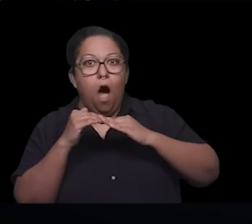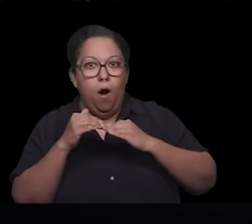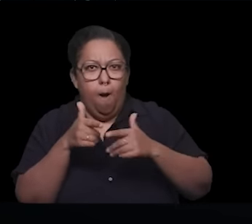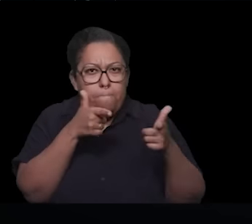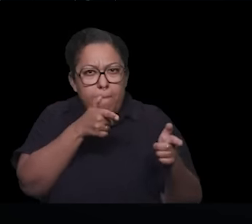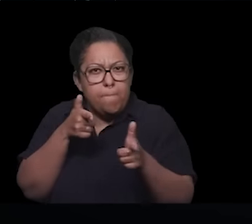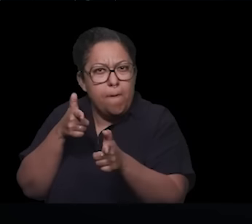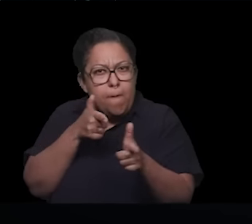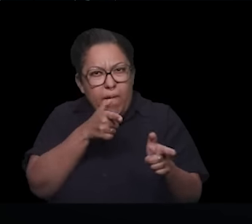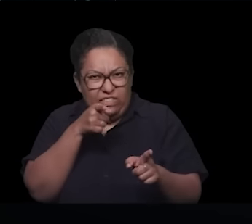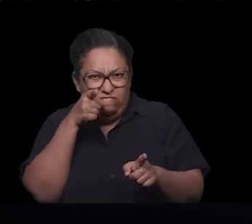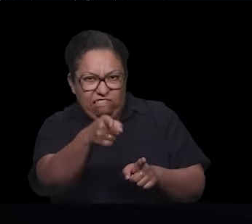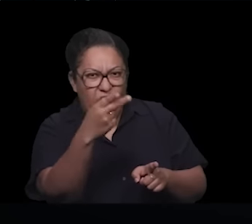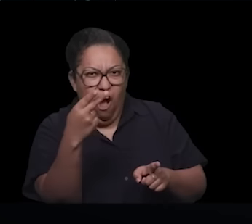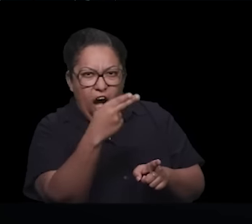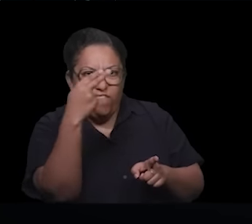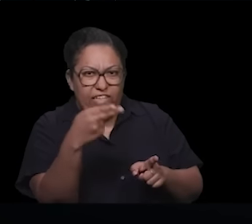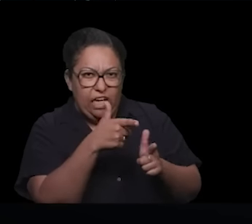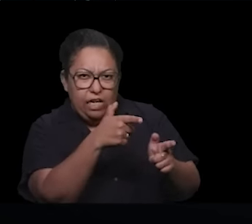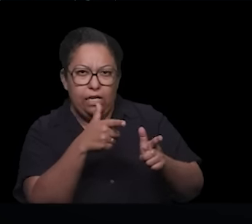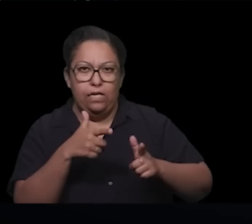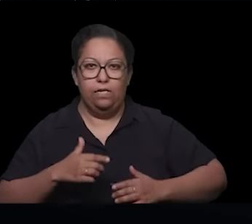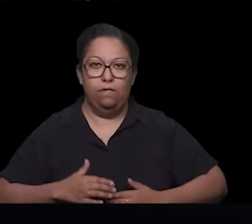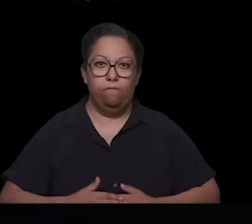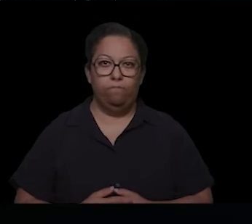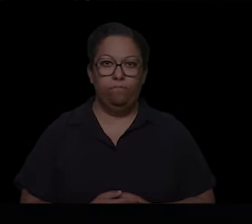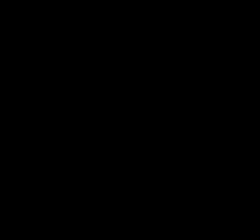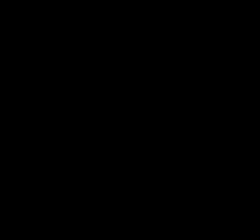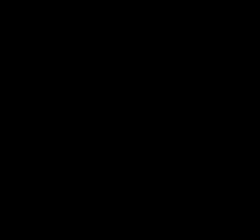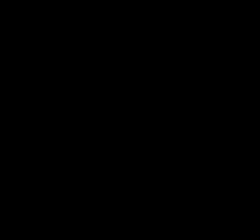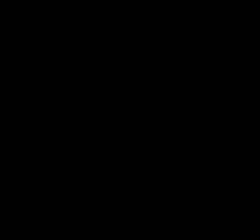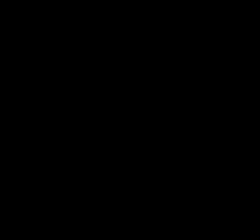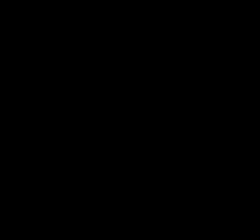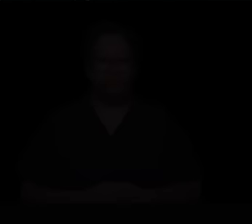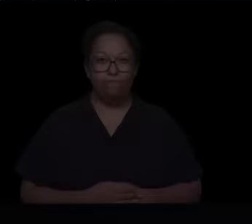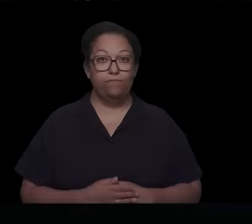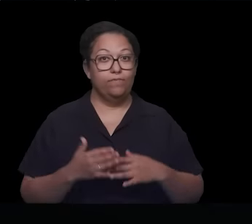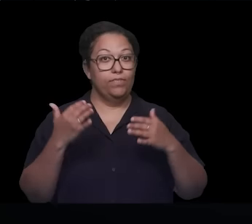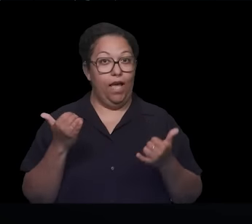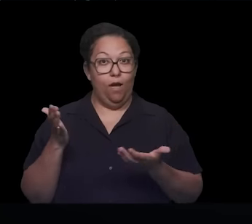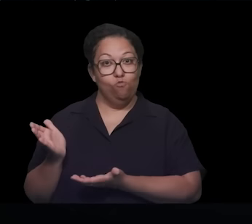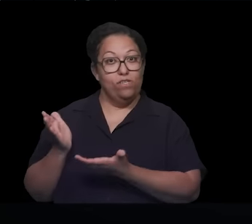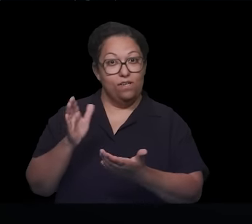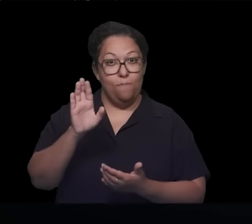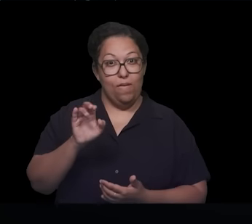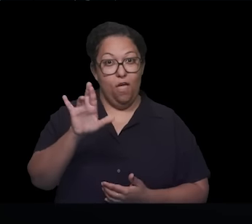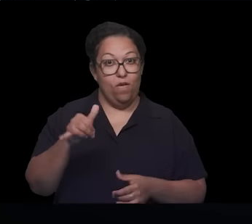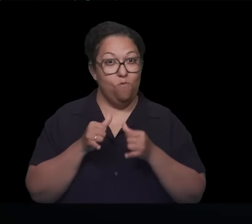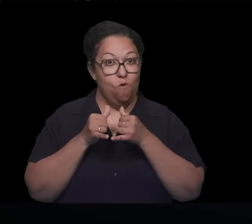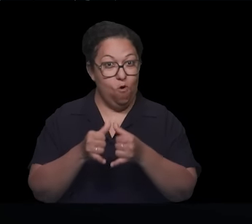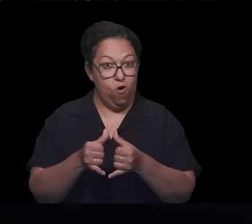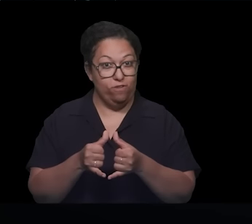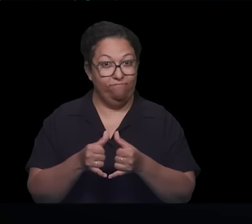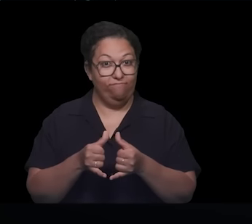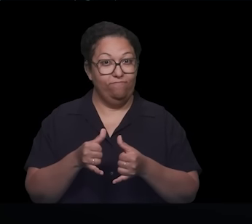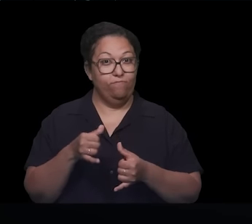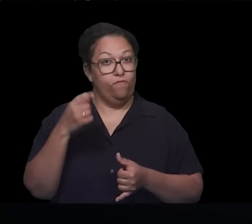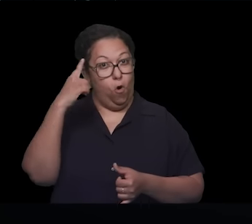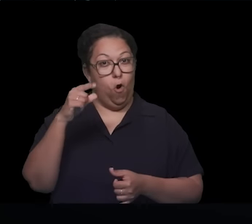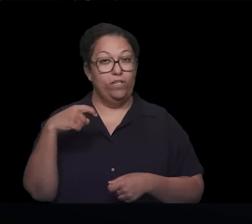from the sand and fire their laser weapons directly at the harvester. And now to present the Barry